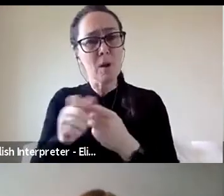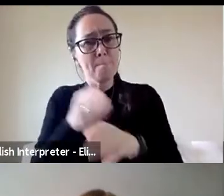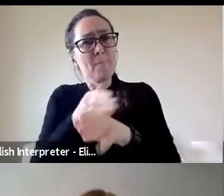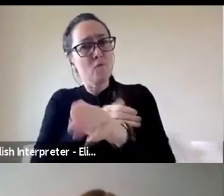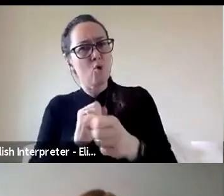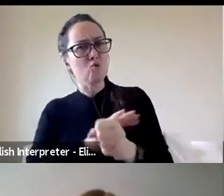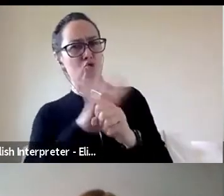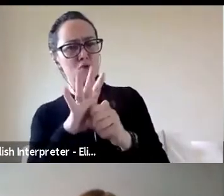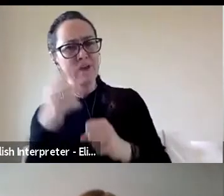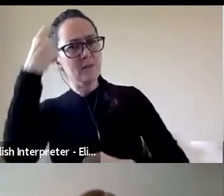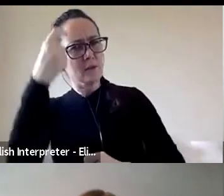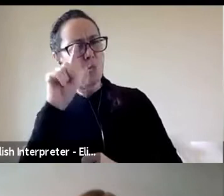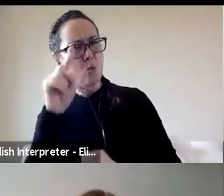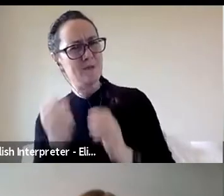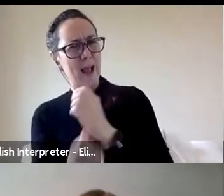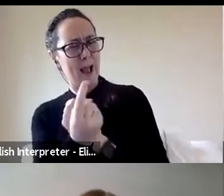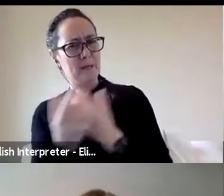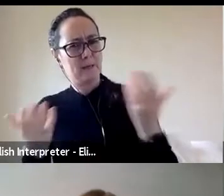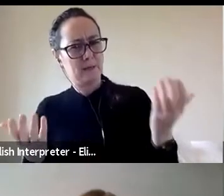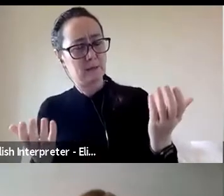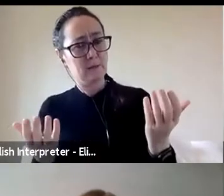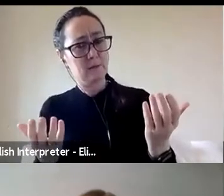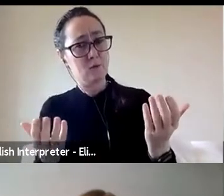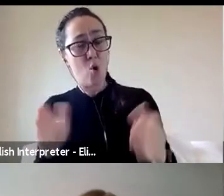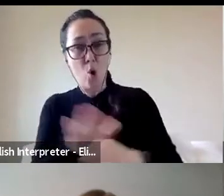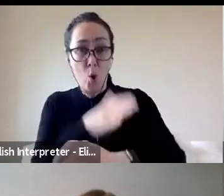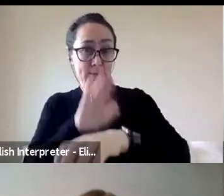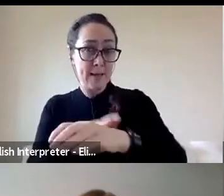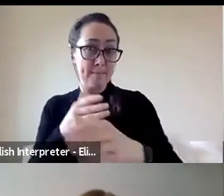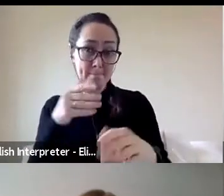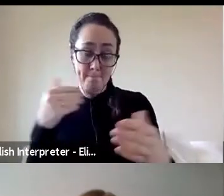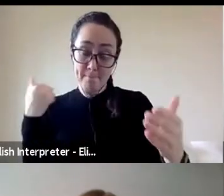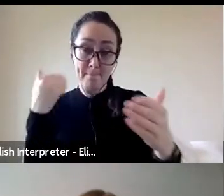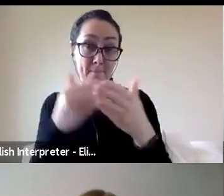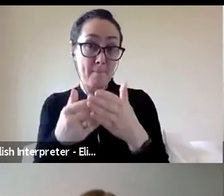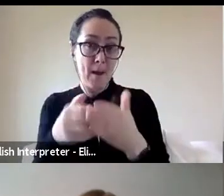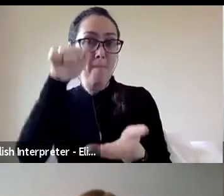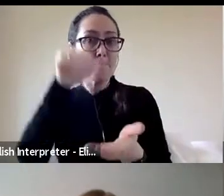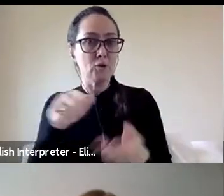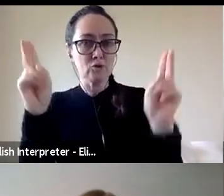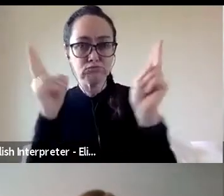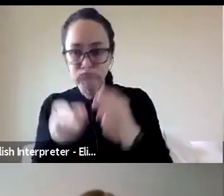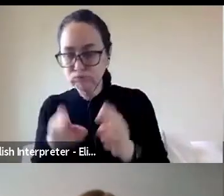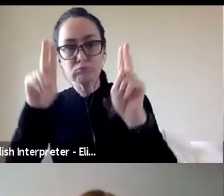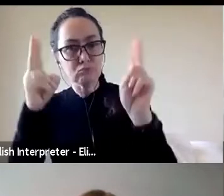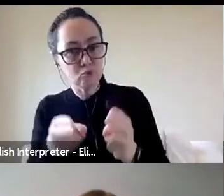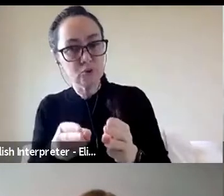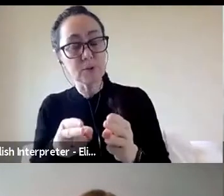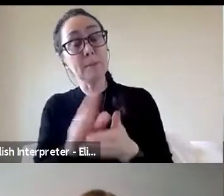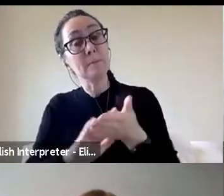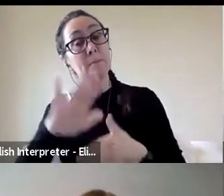And for a long time, budgets have been decimated, and because of that, disabled people have been